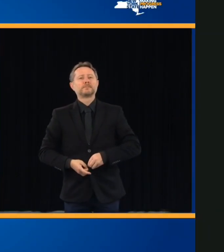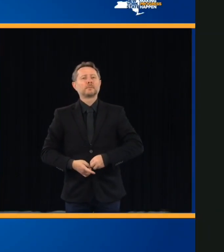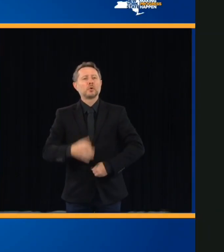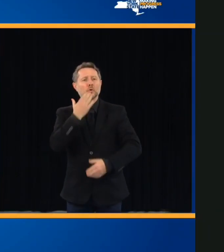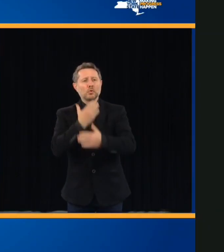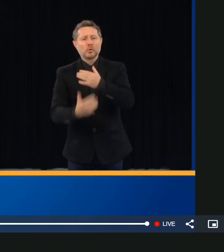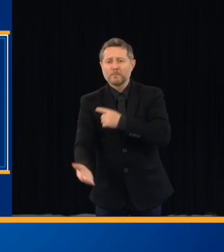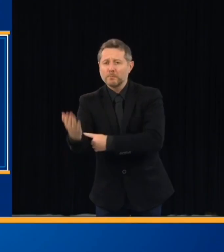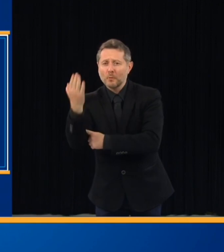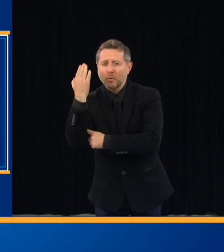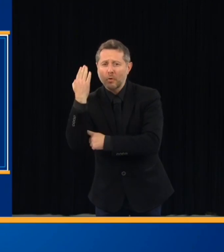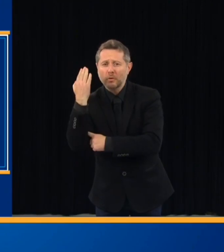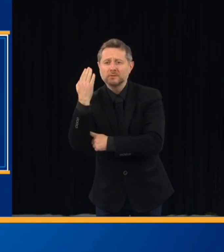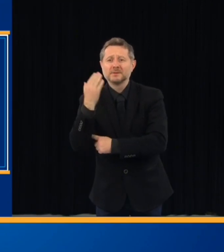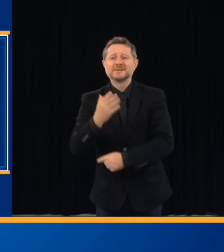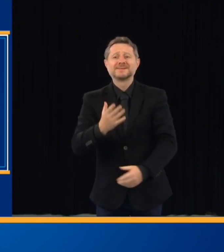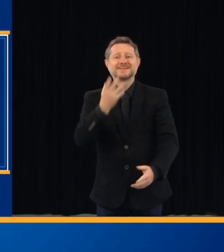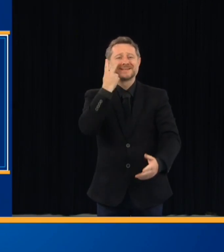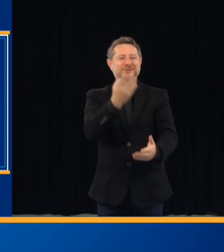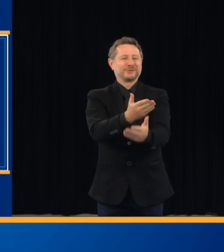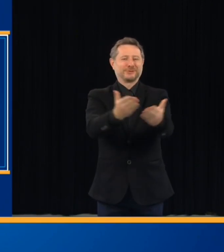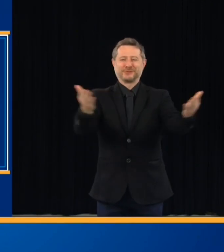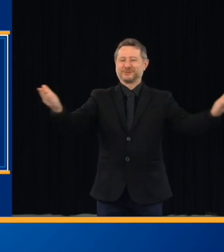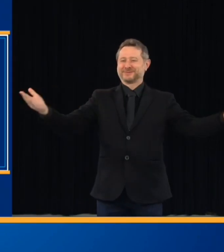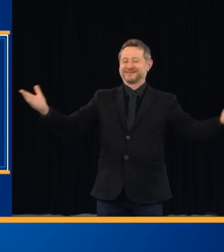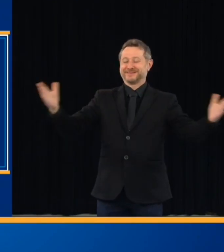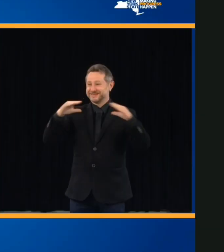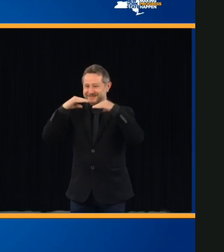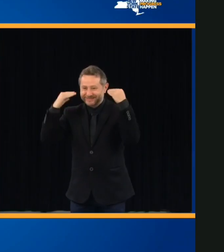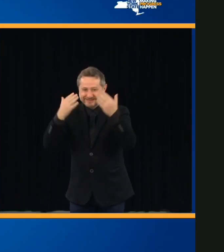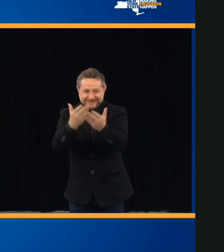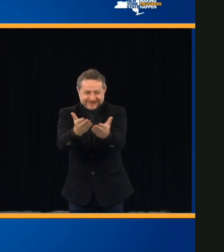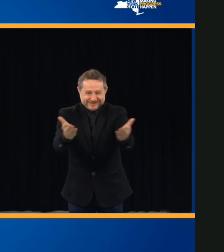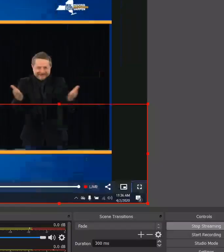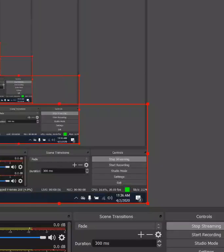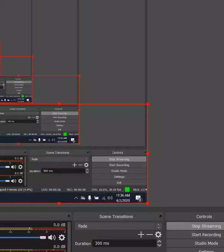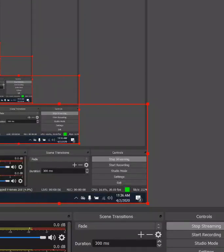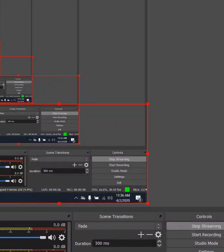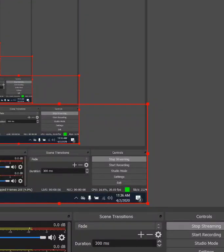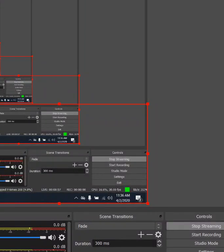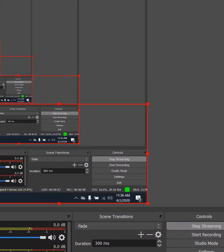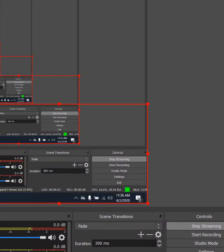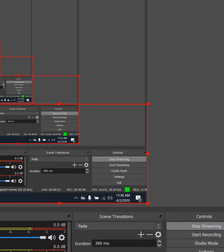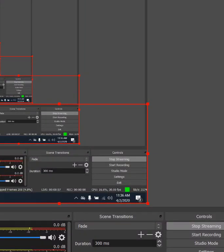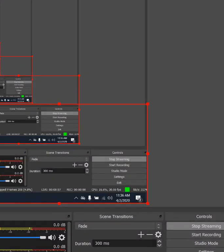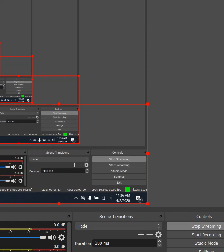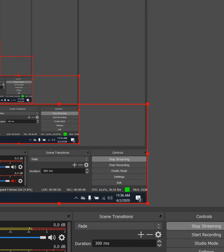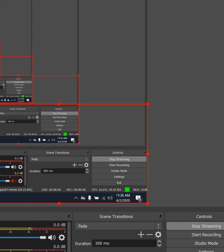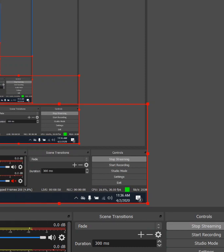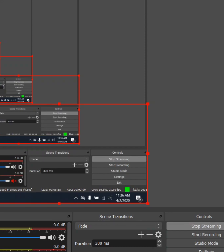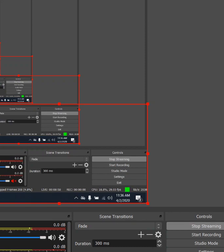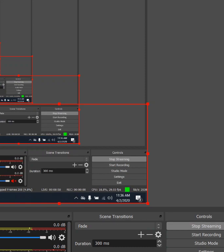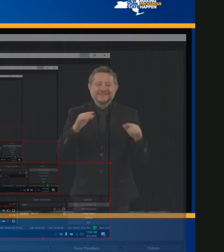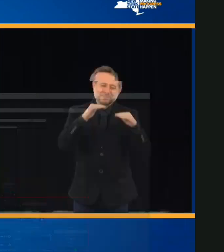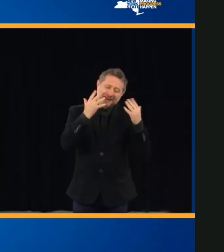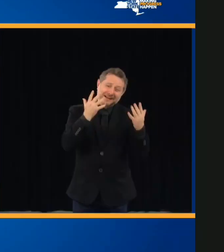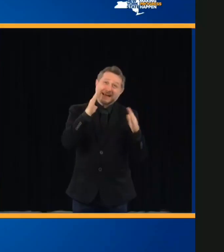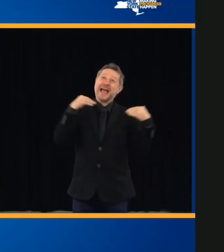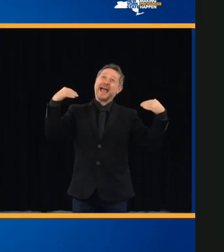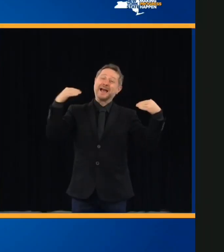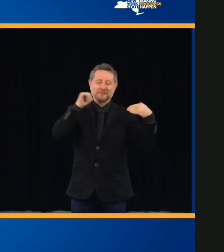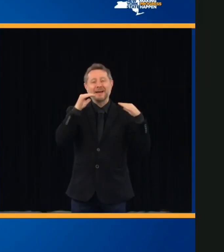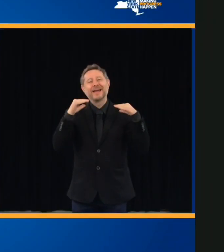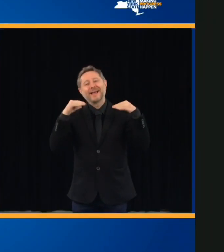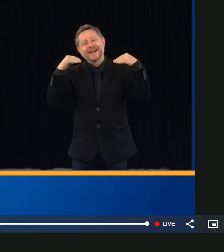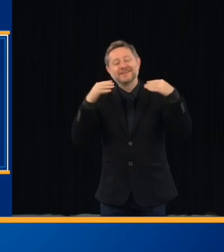Good to see all of you. All smiling faces. Almost all smiling faces. Let us give you an update as to where we